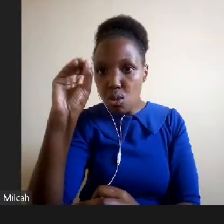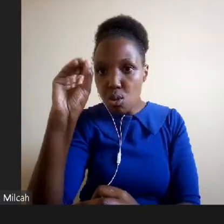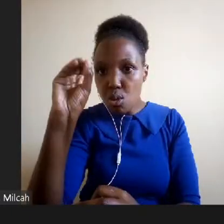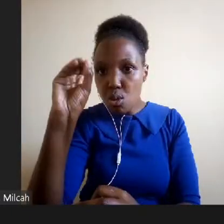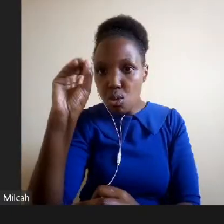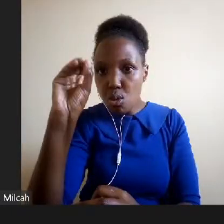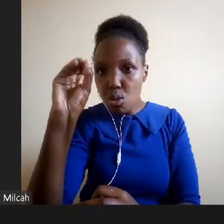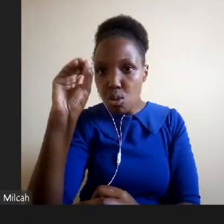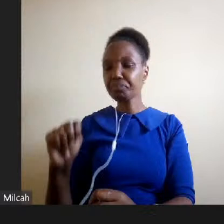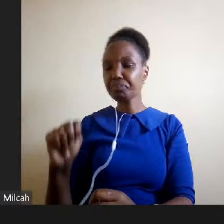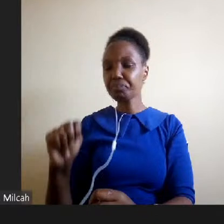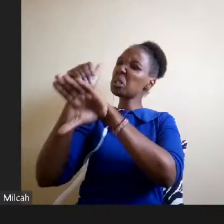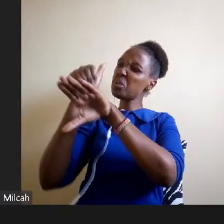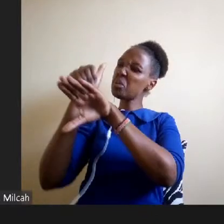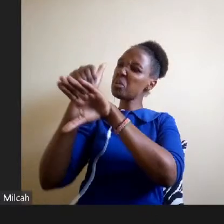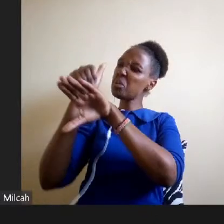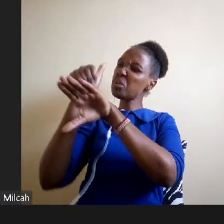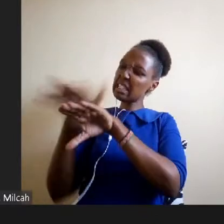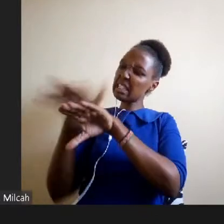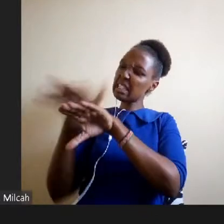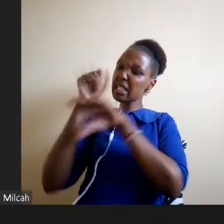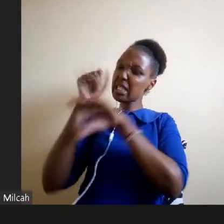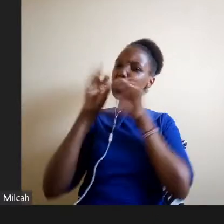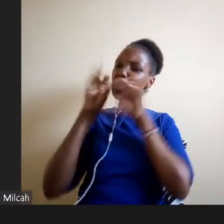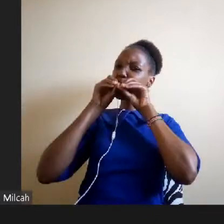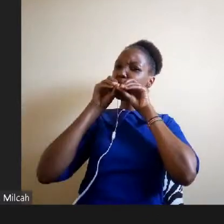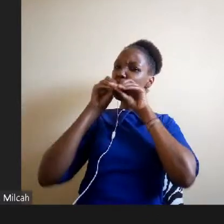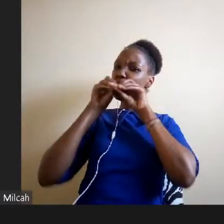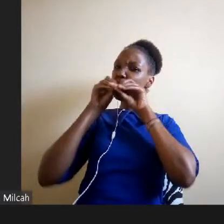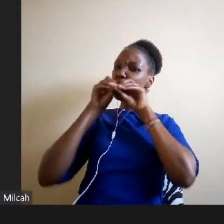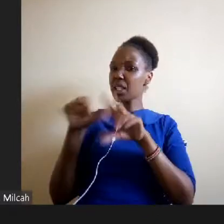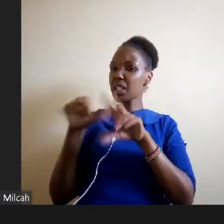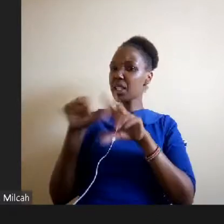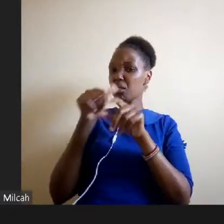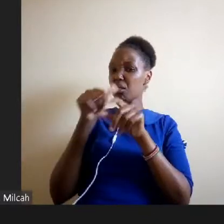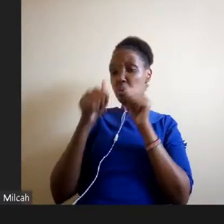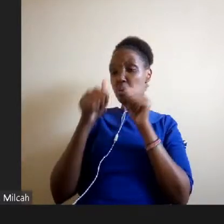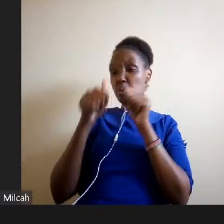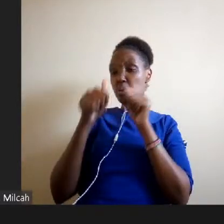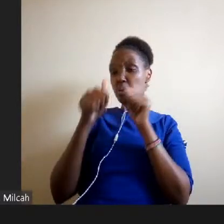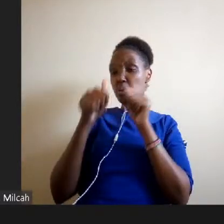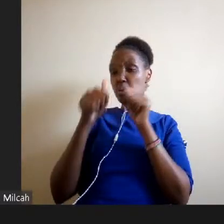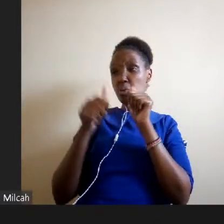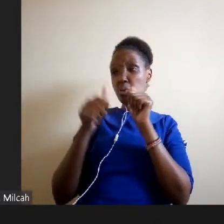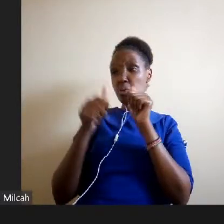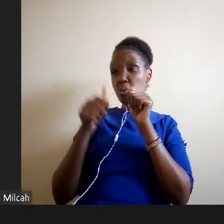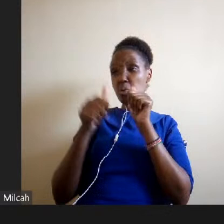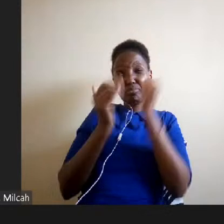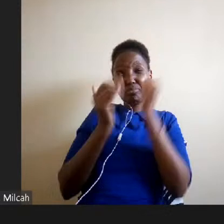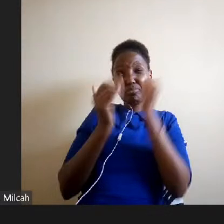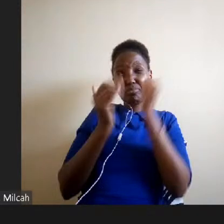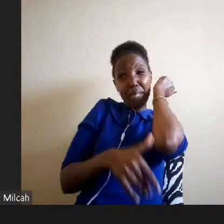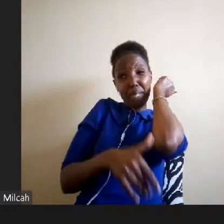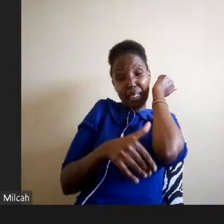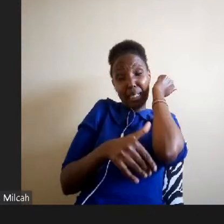and insinuating messages about sensitive subjects to other people. And this could be subjects like